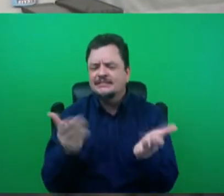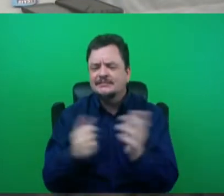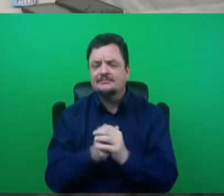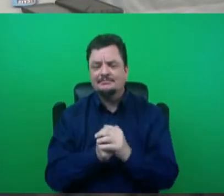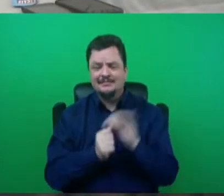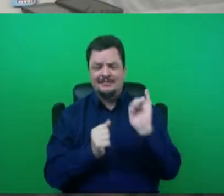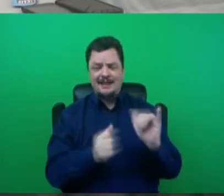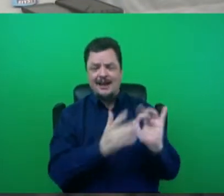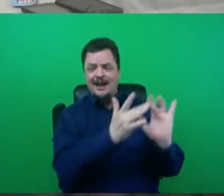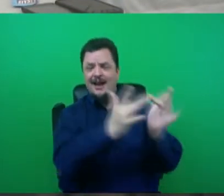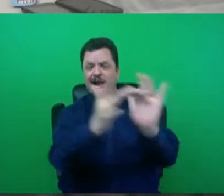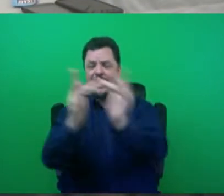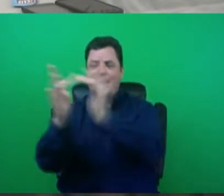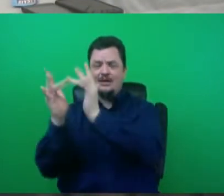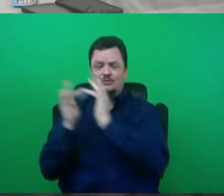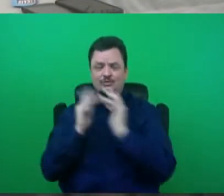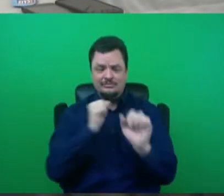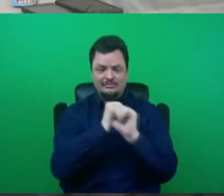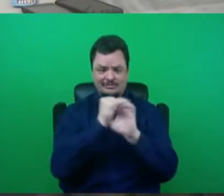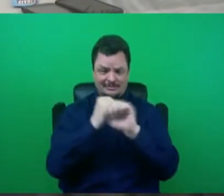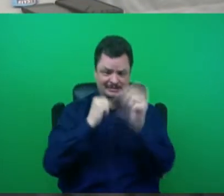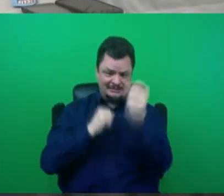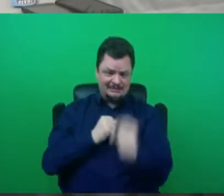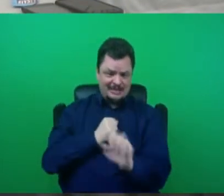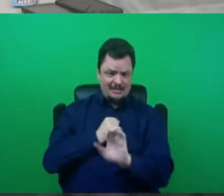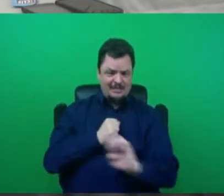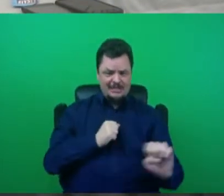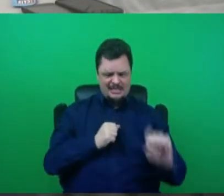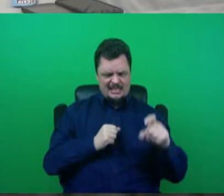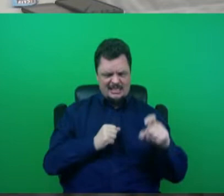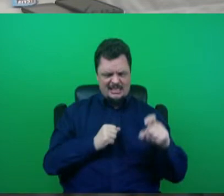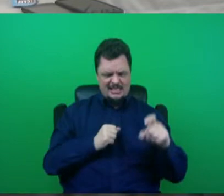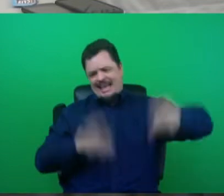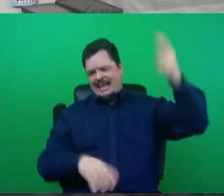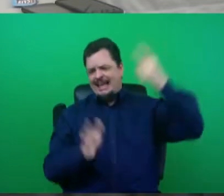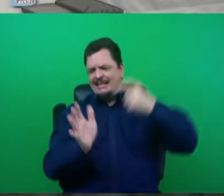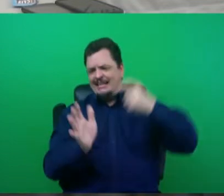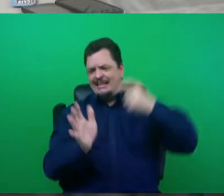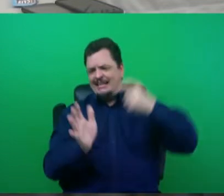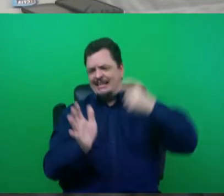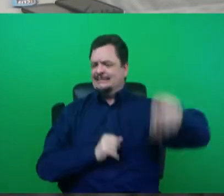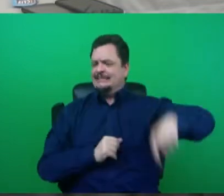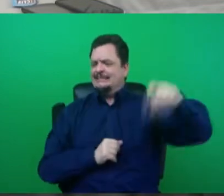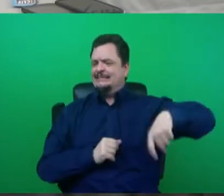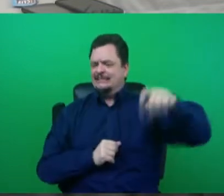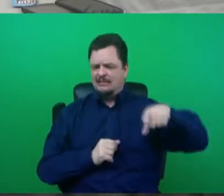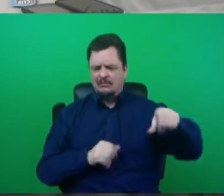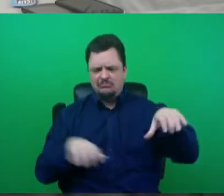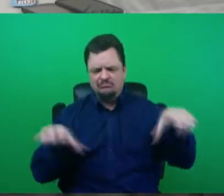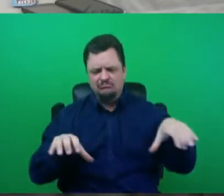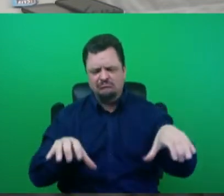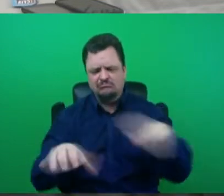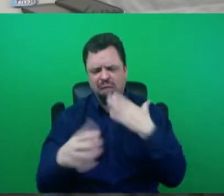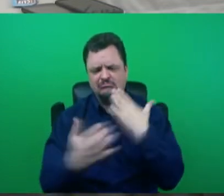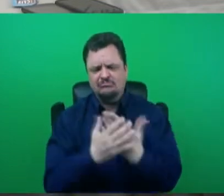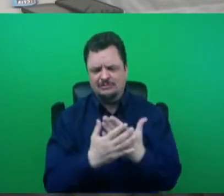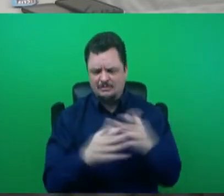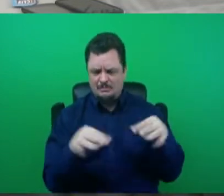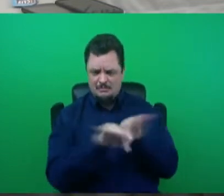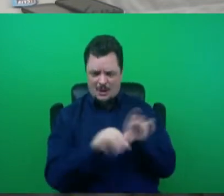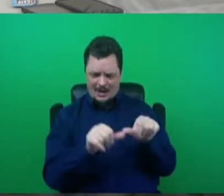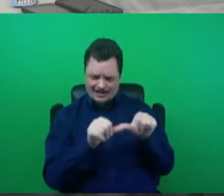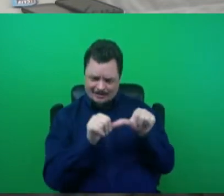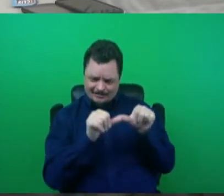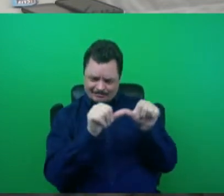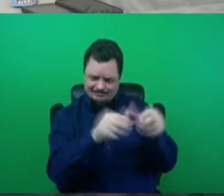and the South facilities were things that are very important that are going to continue to to assist our entire community, and so